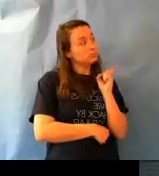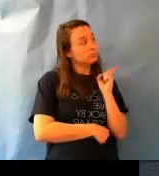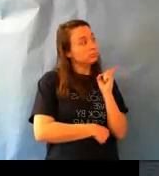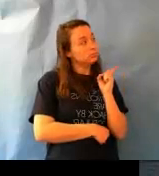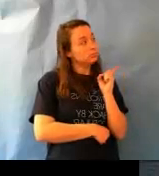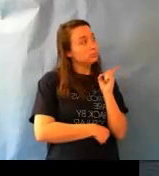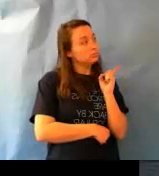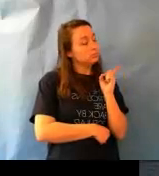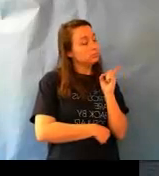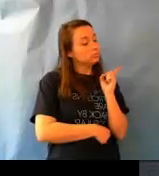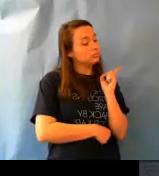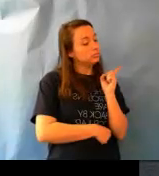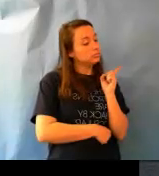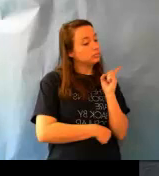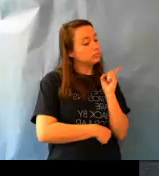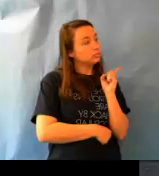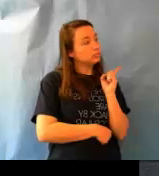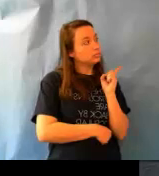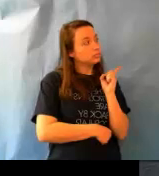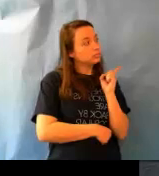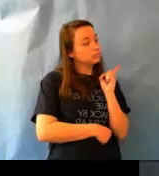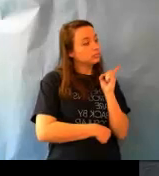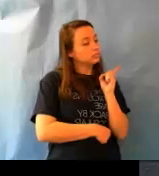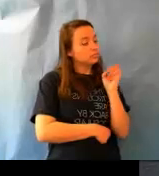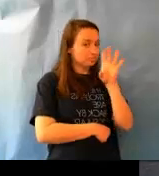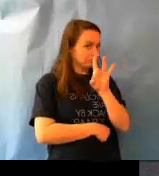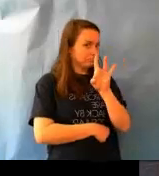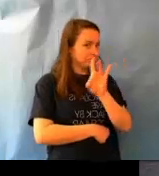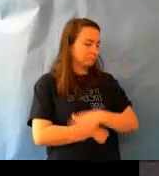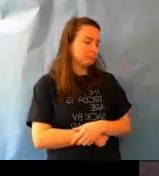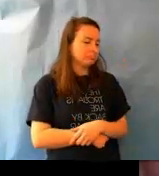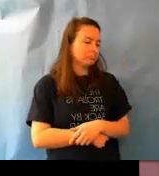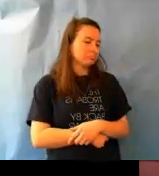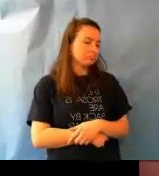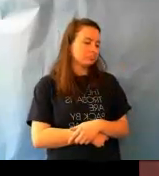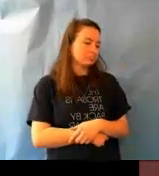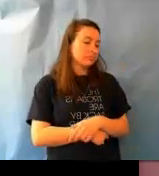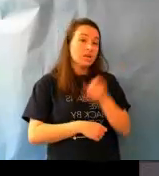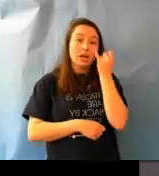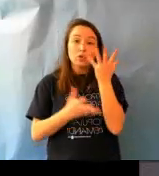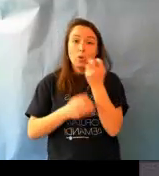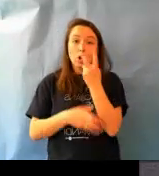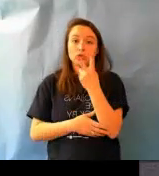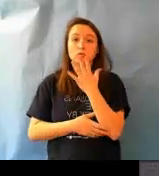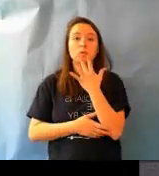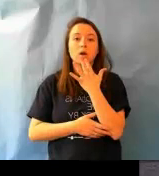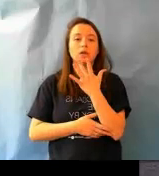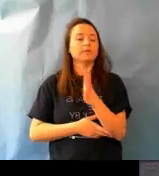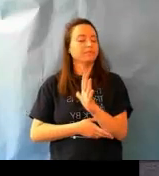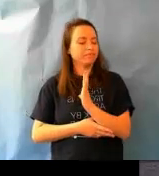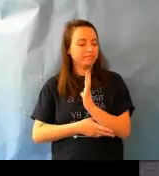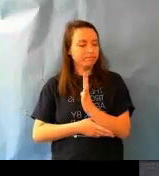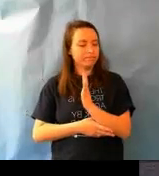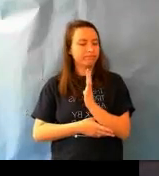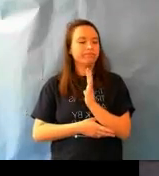3, 4, 5, 6, 7, 8. And if you want to do one color for Rosa and one